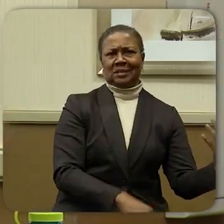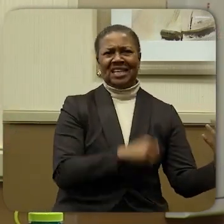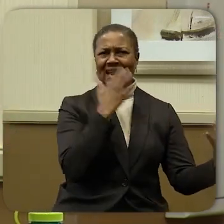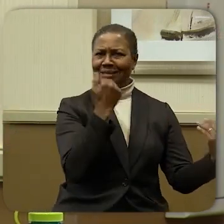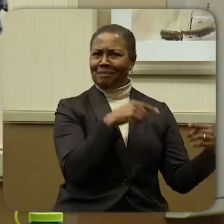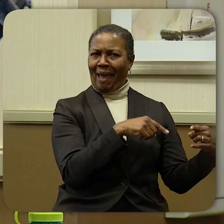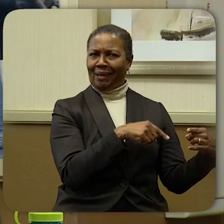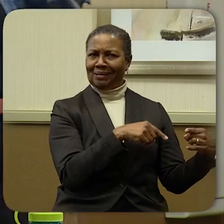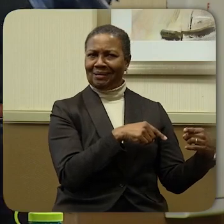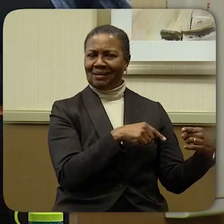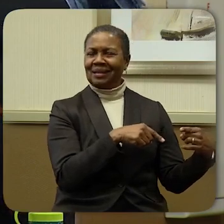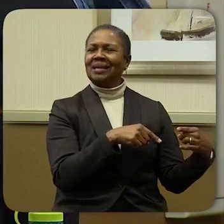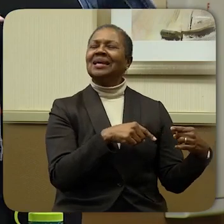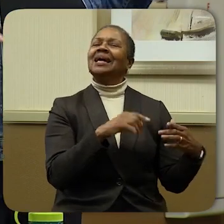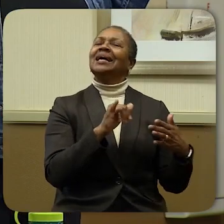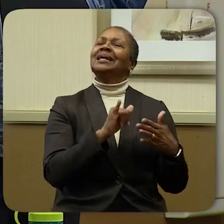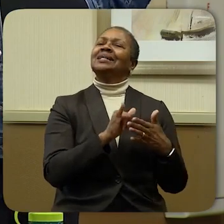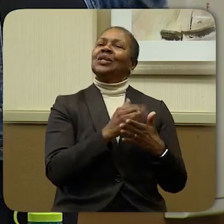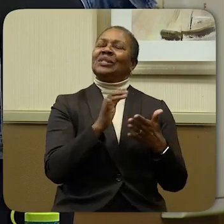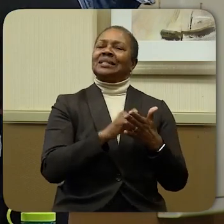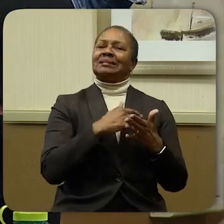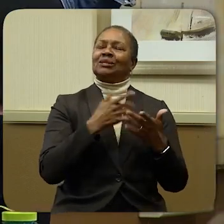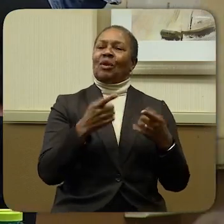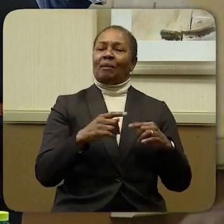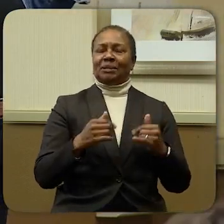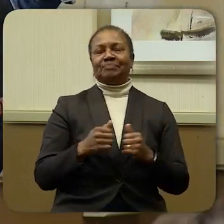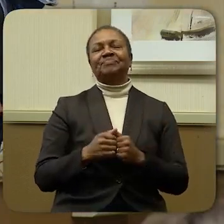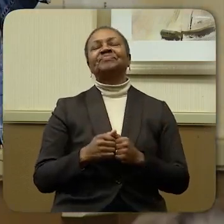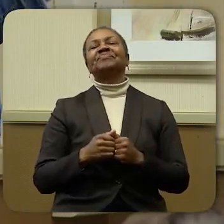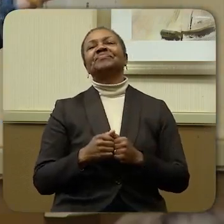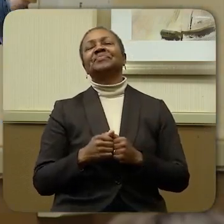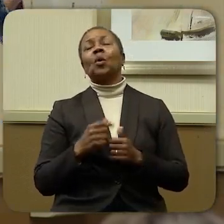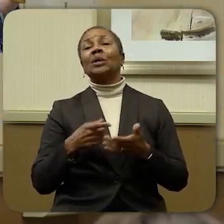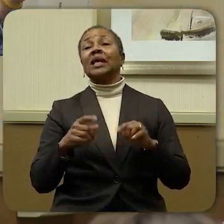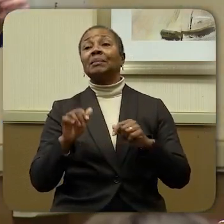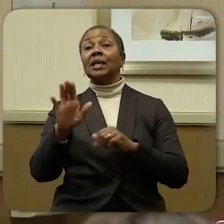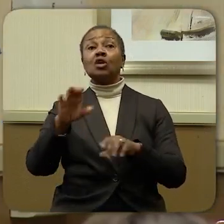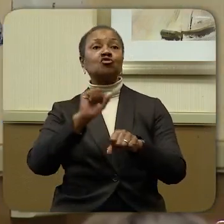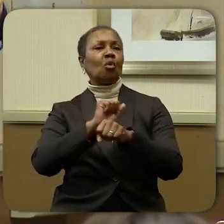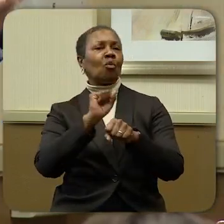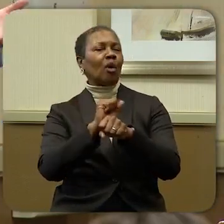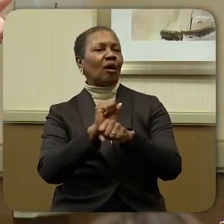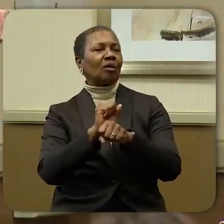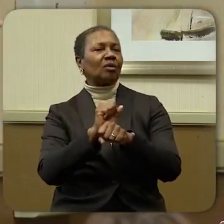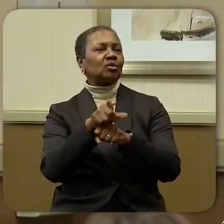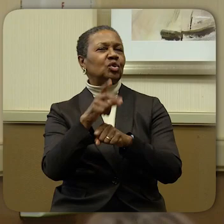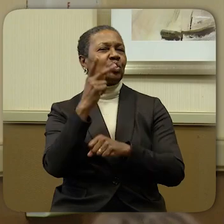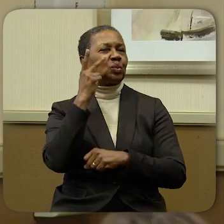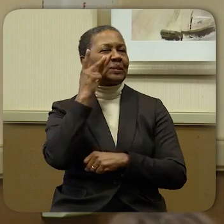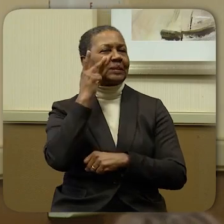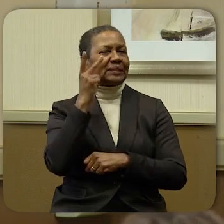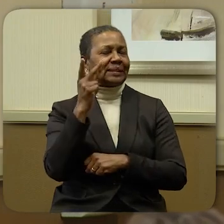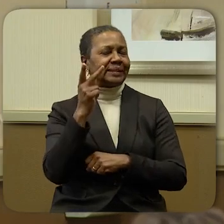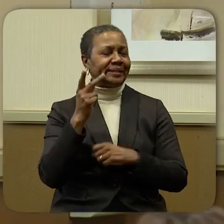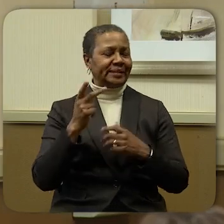and some of those things that are still happening today. What about what's happening in your work? Like, are you seeing,